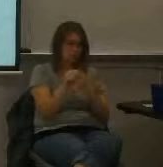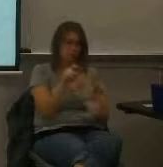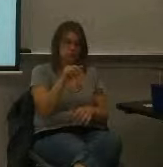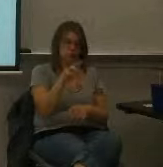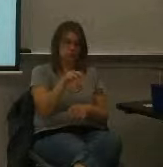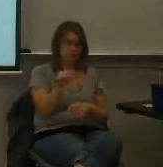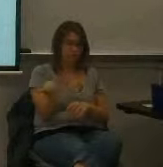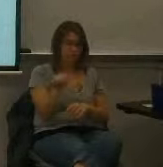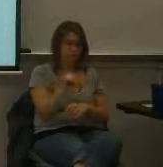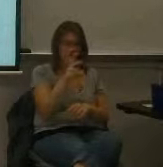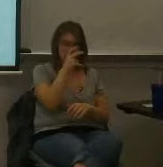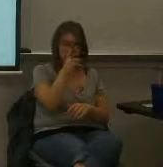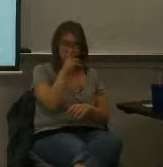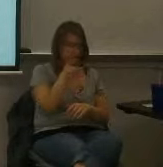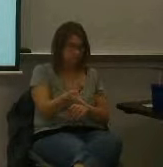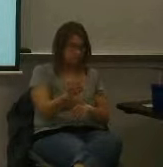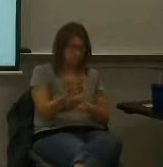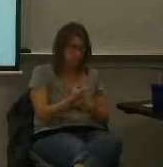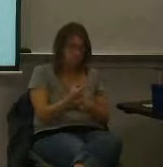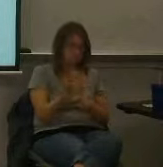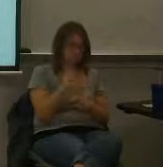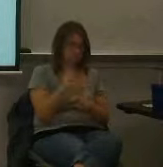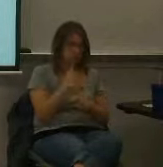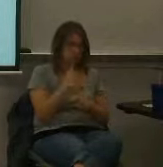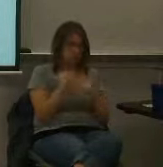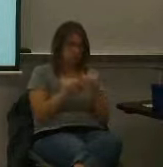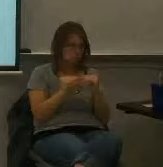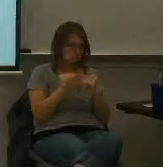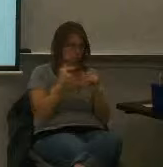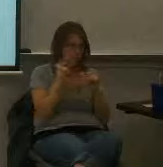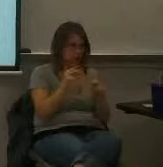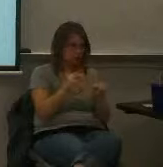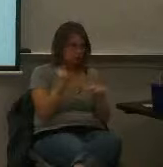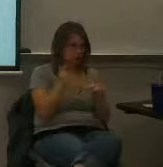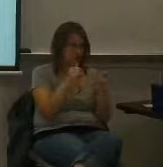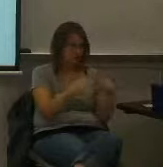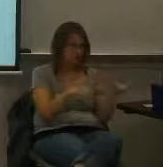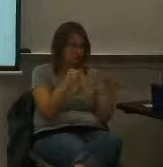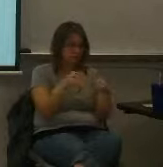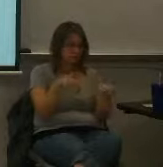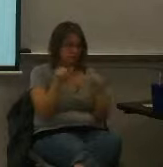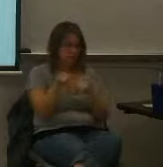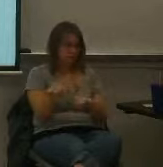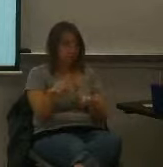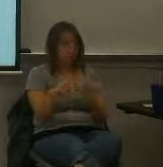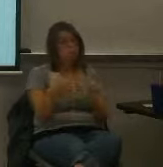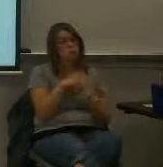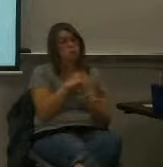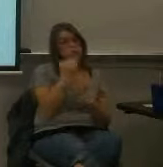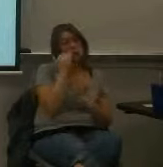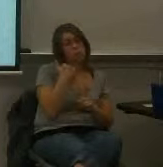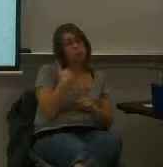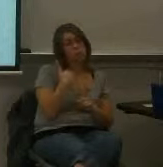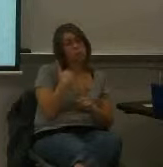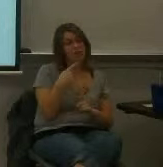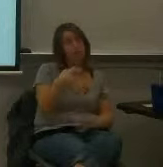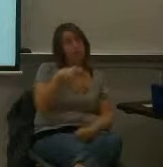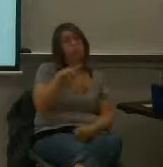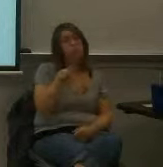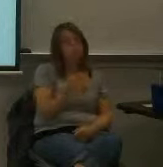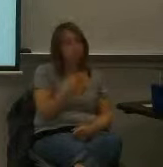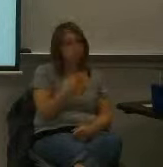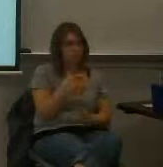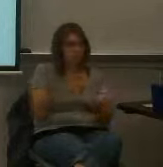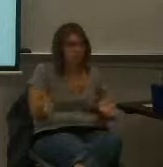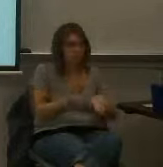stream, the same invertebrates are there, right? So that's sort of an equilibrium view. It's all just kind of the same. But we know that there's these pushes on